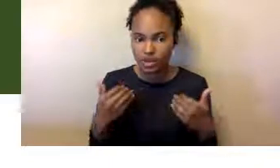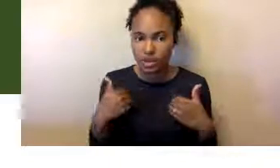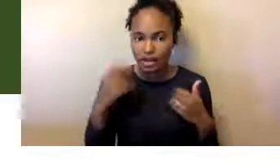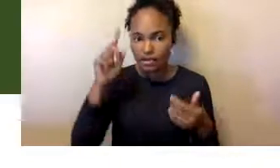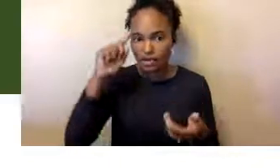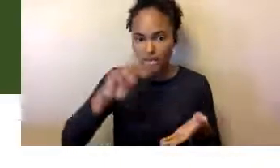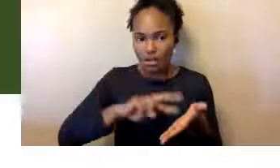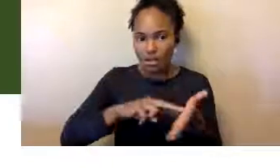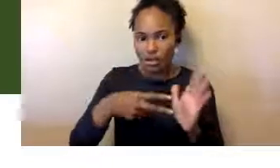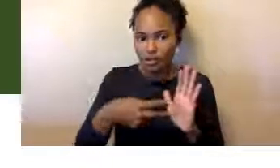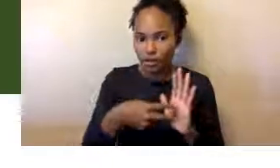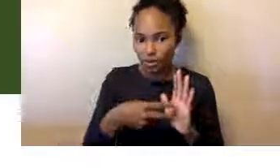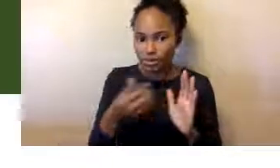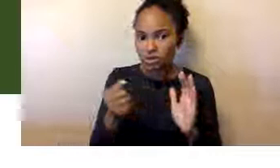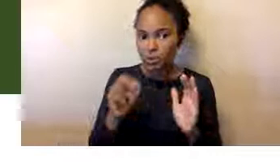substantially impairing